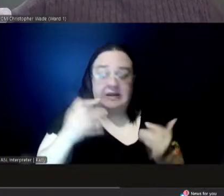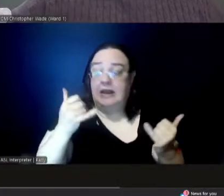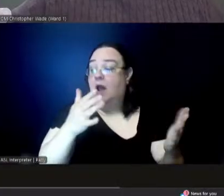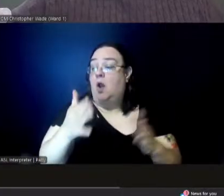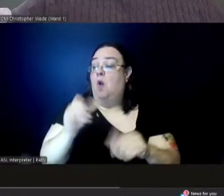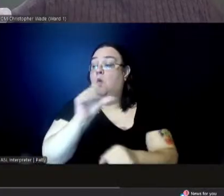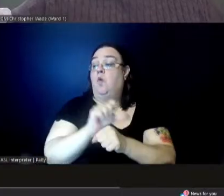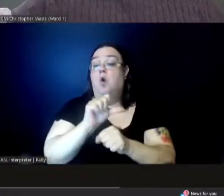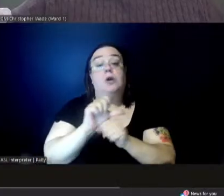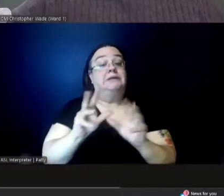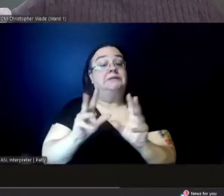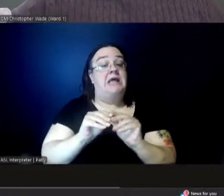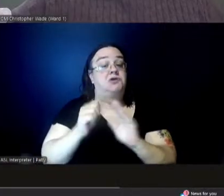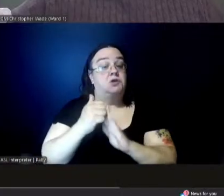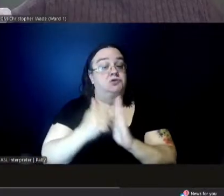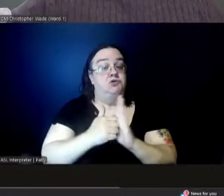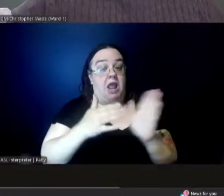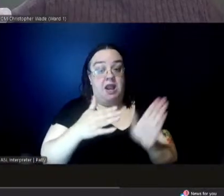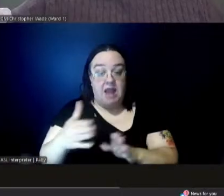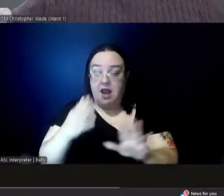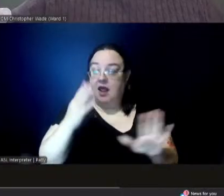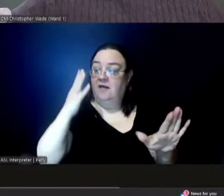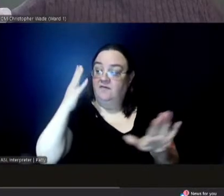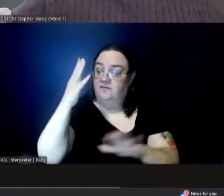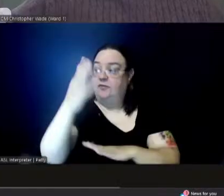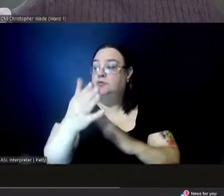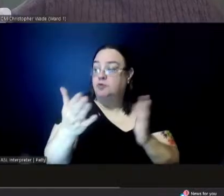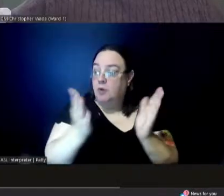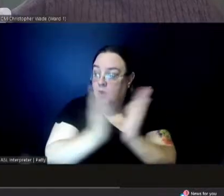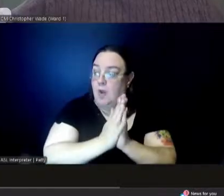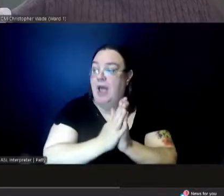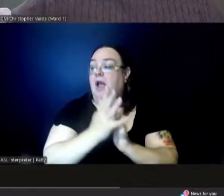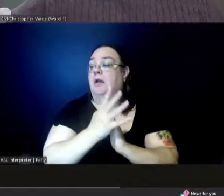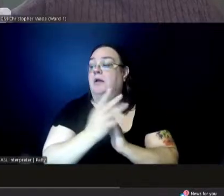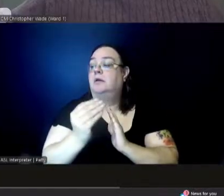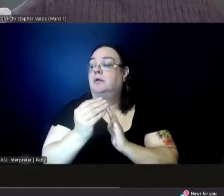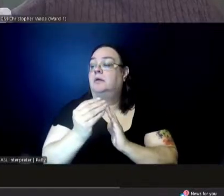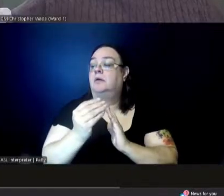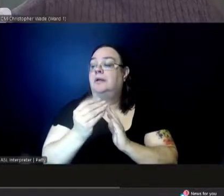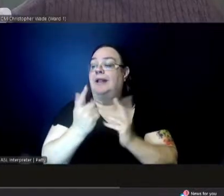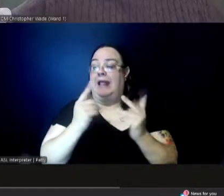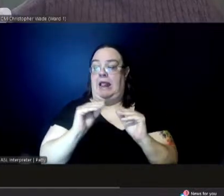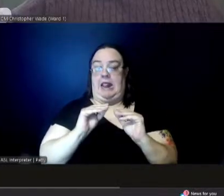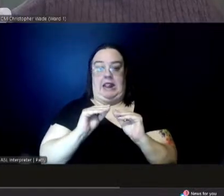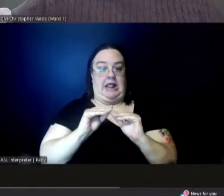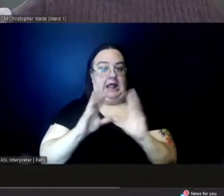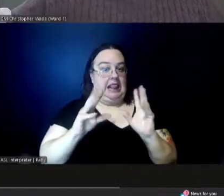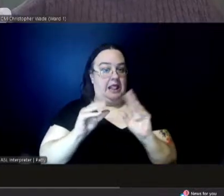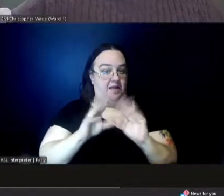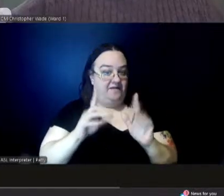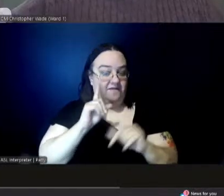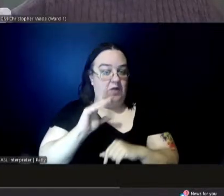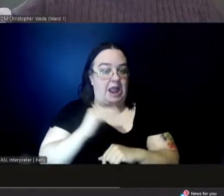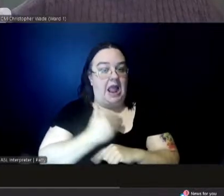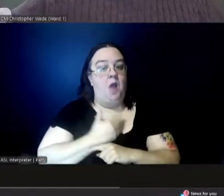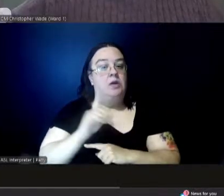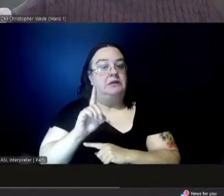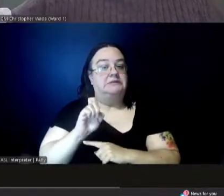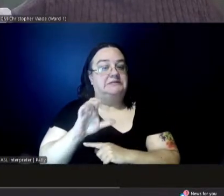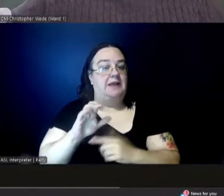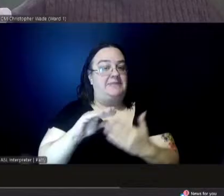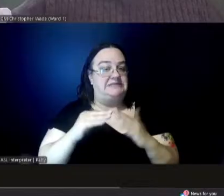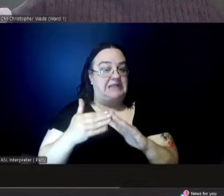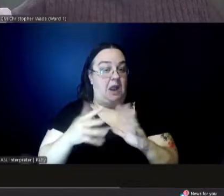agenda, future requests, and the clarification of our December town